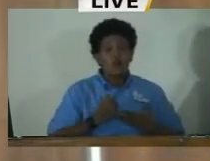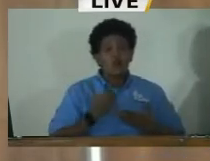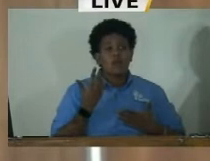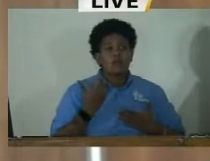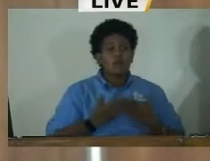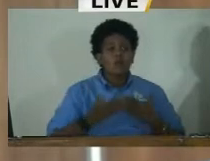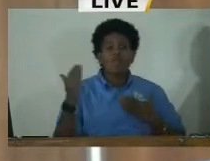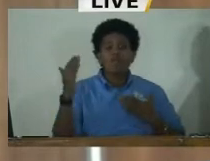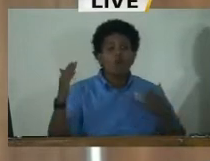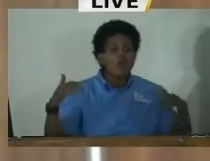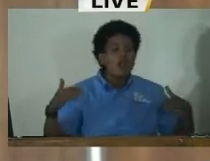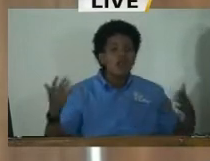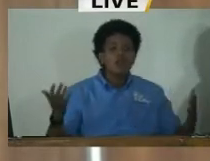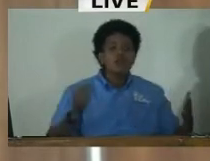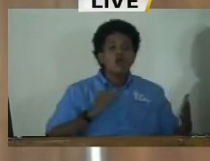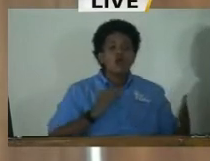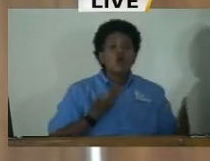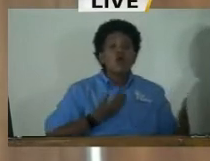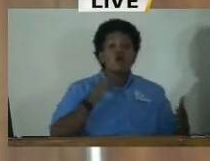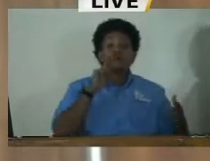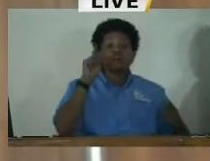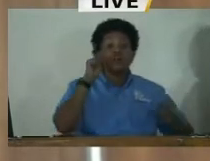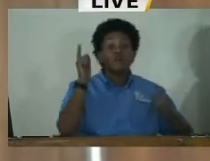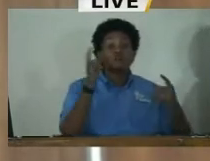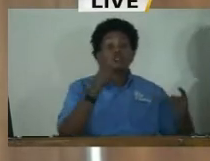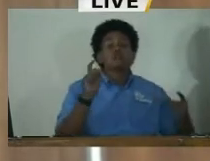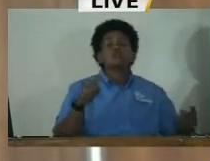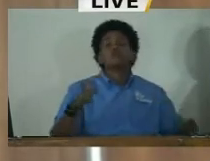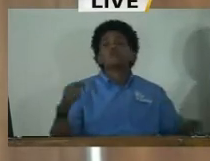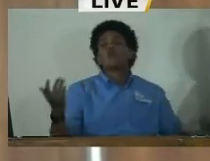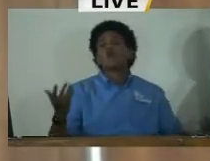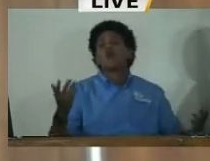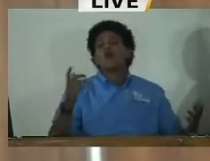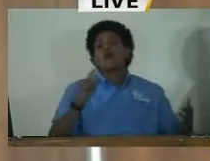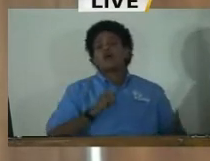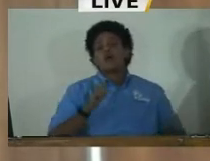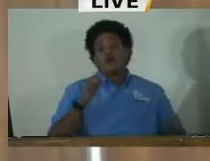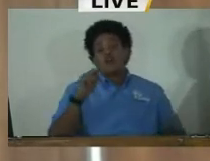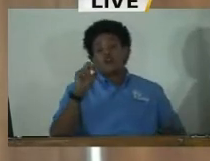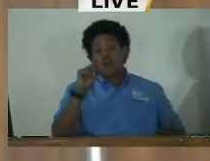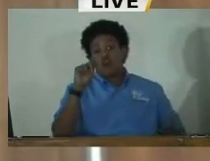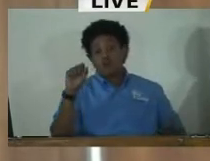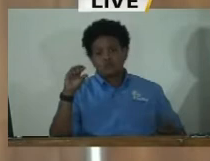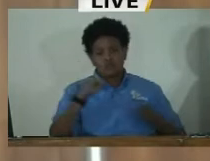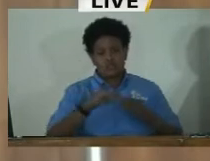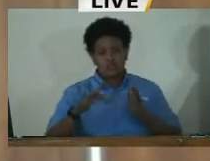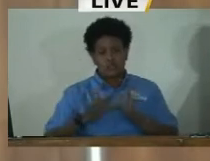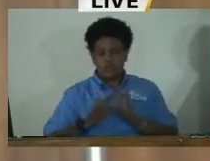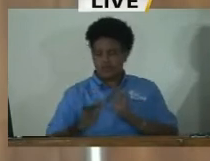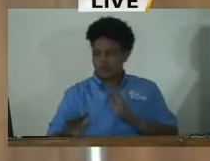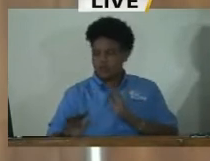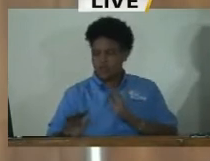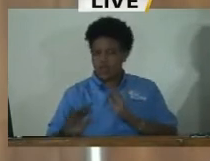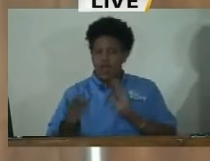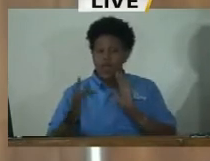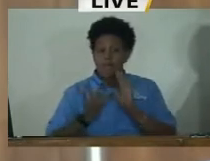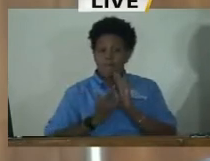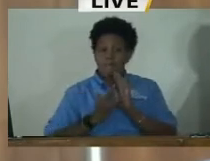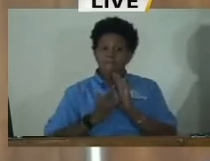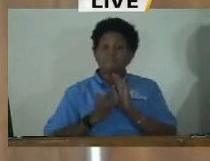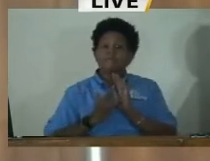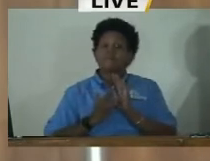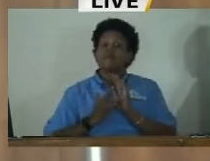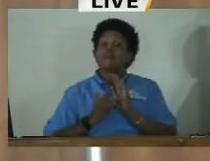forward. And our objective should be to move our grassroots to the middle class and our middle class to